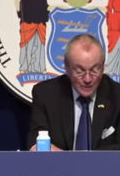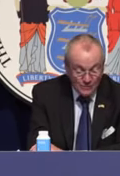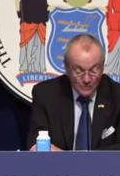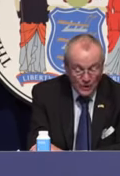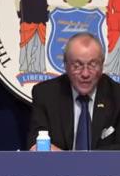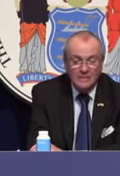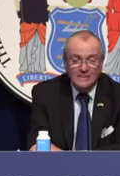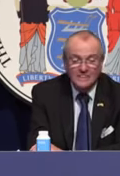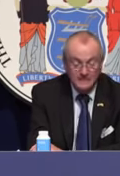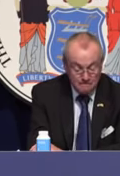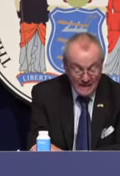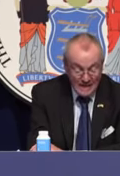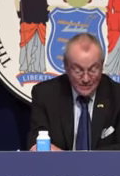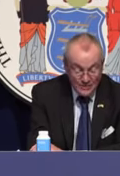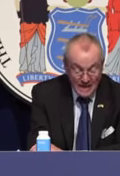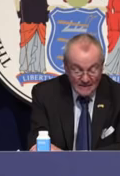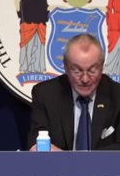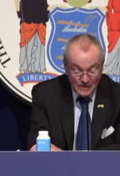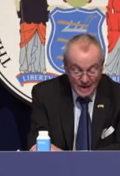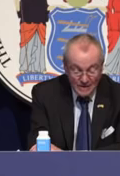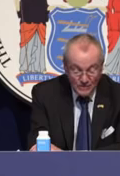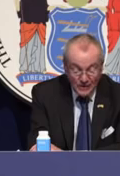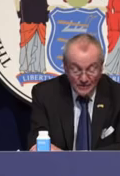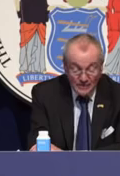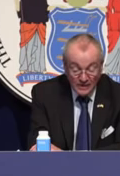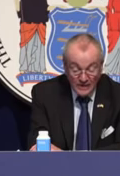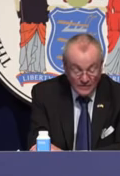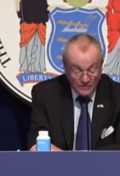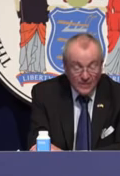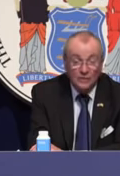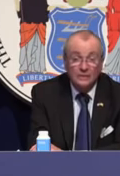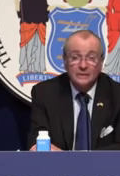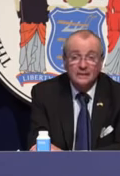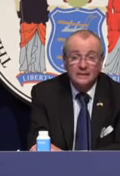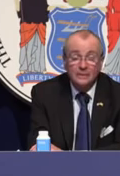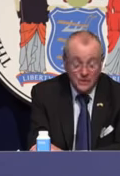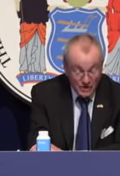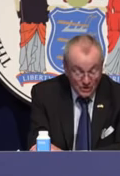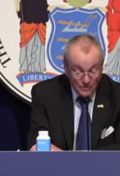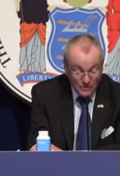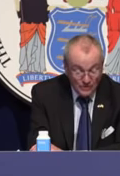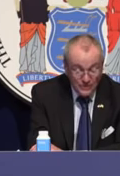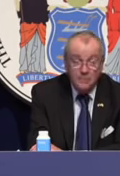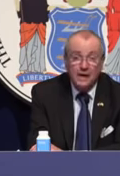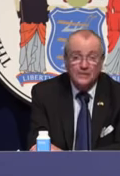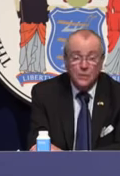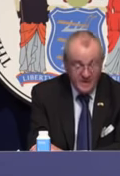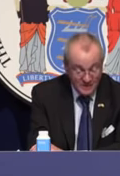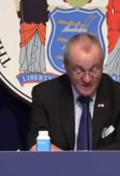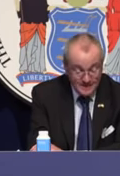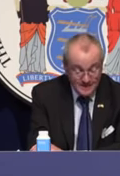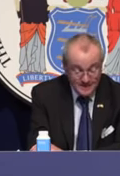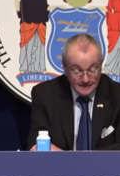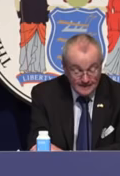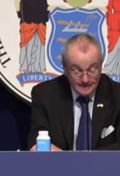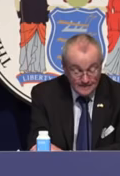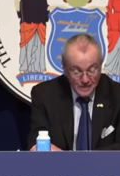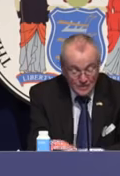in Lakewood as a programmer. And after that, he retired, settled into life in Freehold, which he called home for the past 20